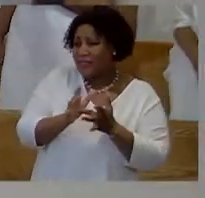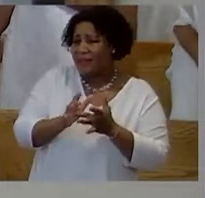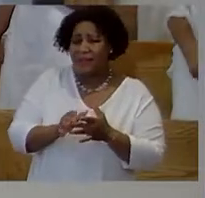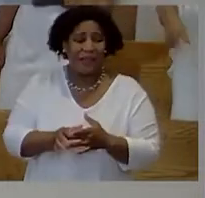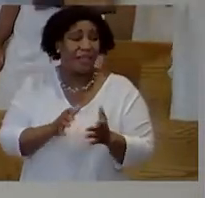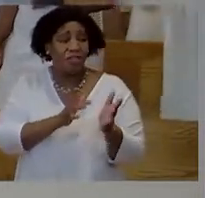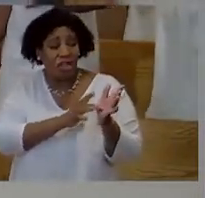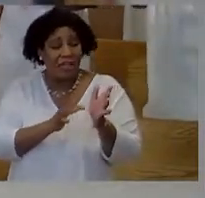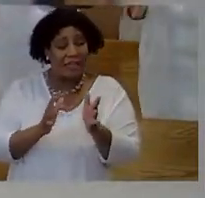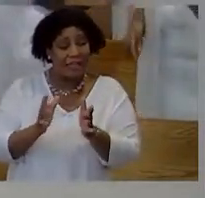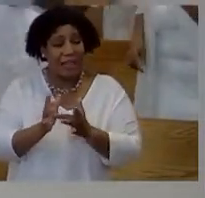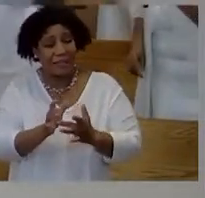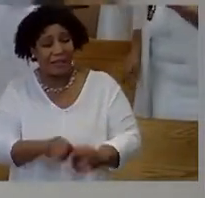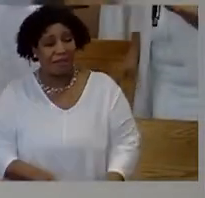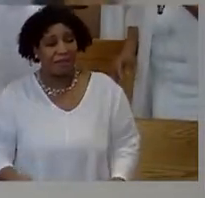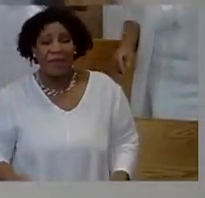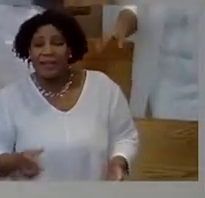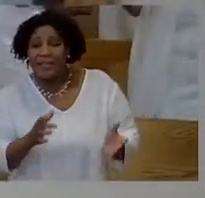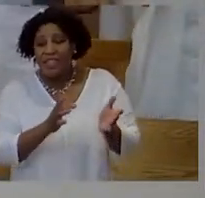Jesus. Jesus.